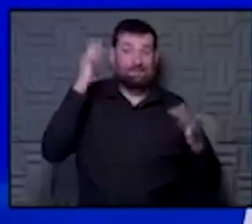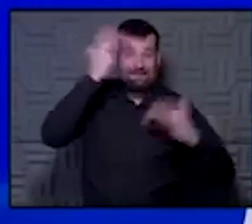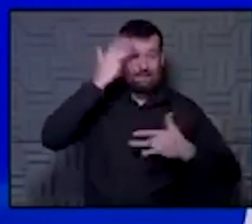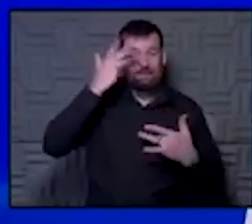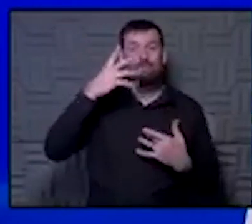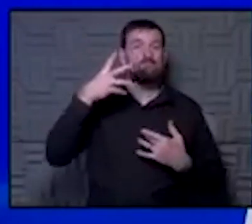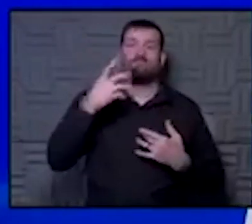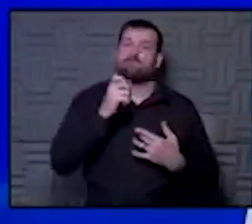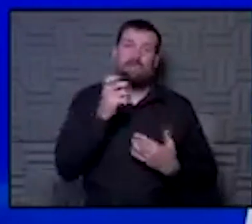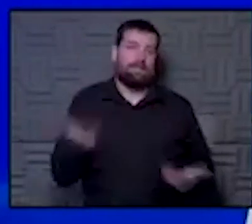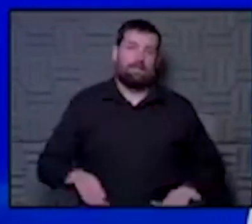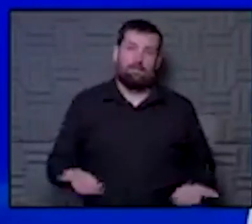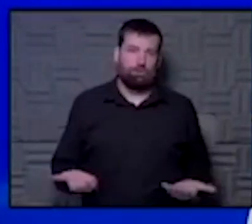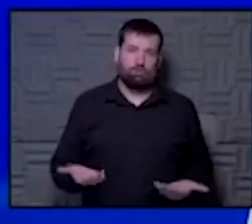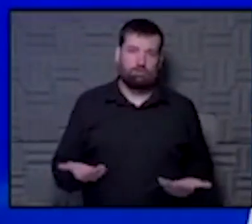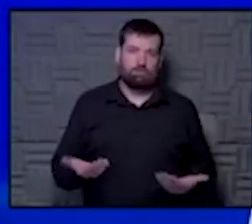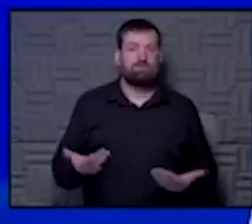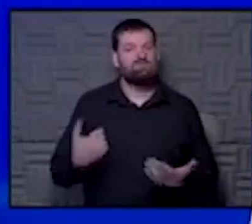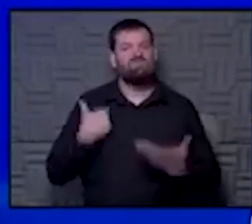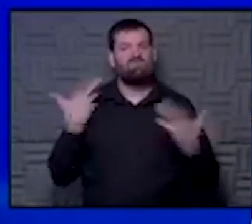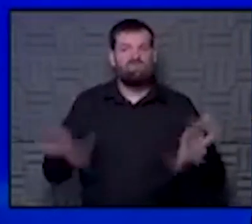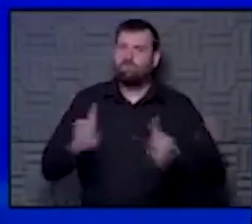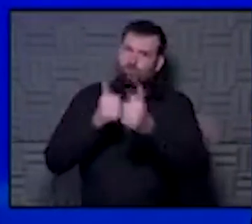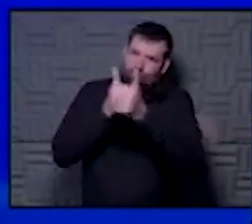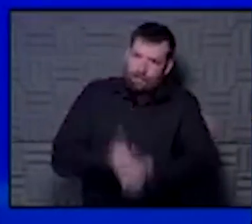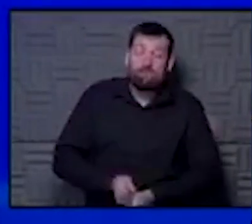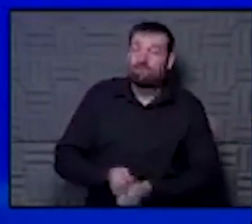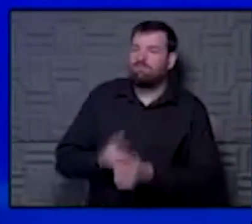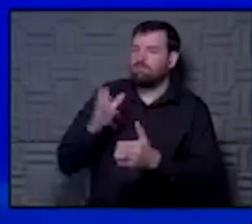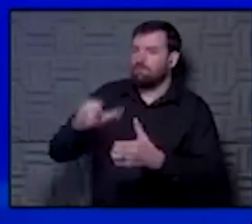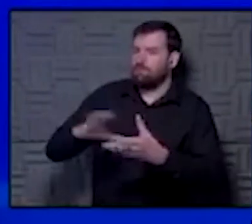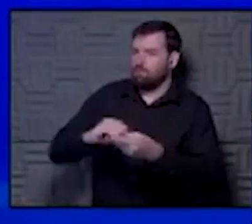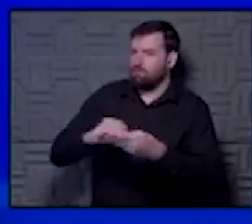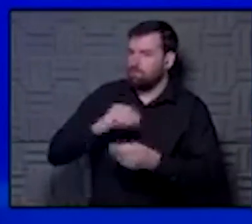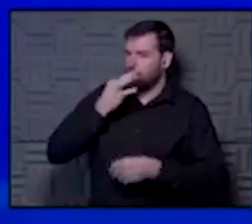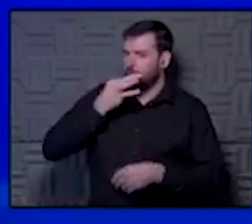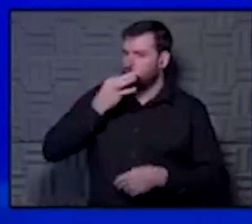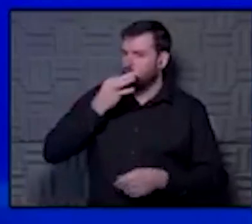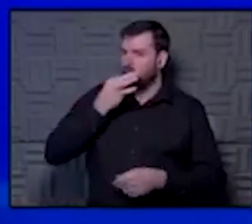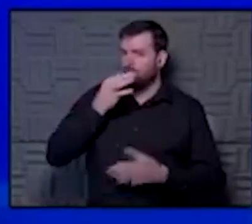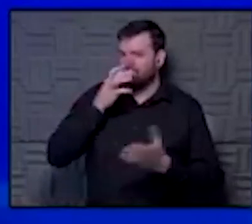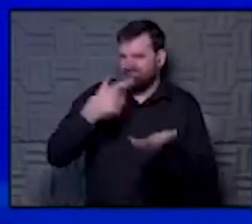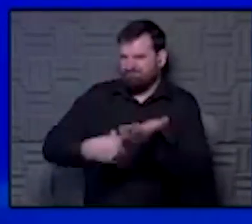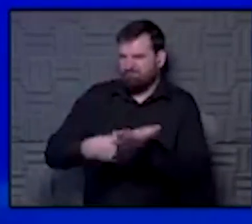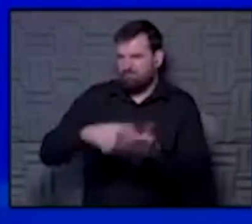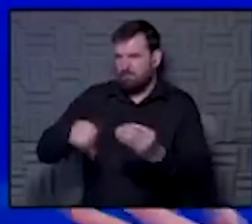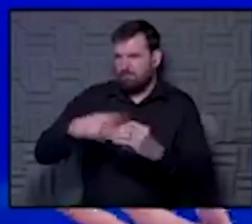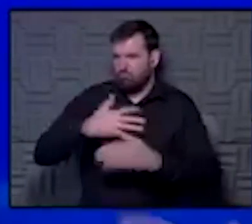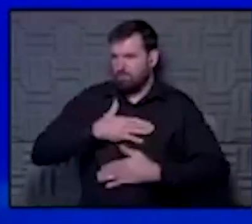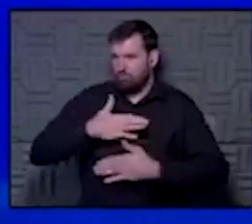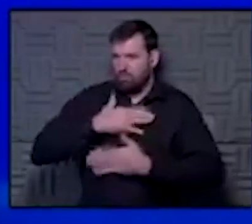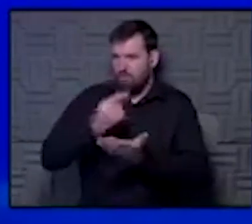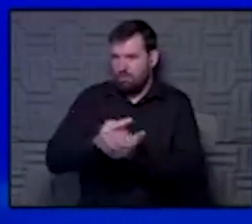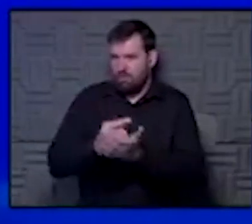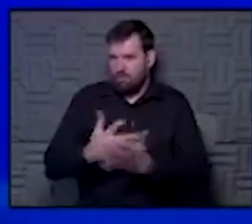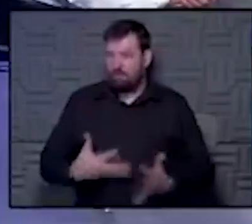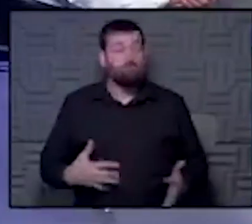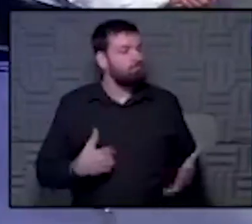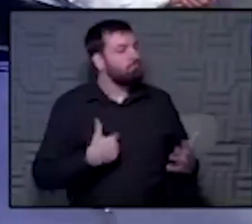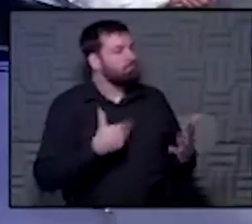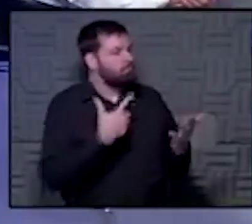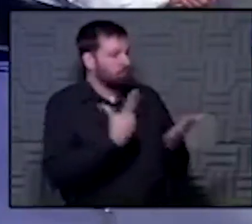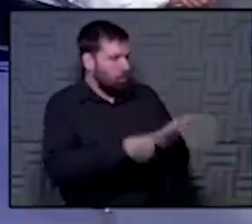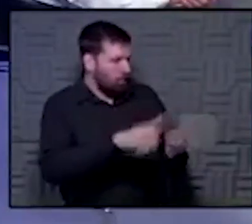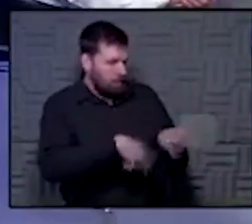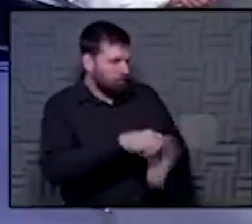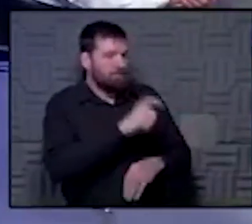sick outside of KU. And we've traced that, and we're going to get to that story in just a moment because we're going to talk directly about respiratory therapy, and they're going to tell us that. Yeah, and the people that I'm talking about